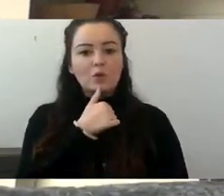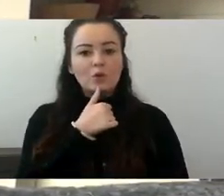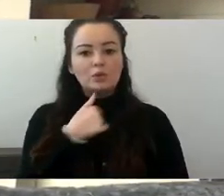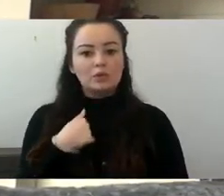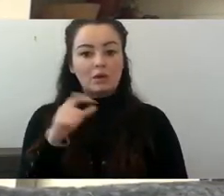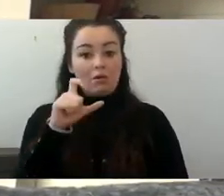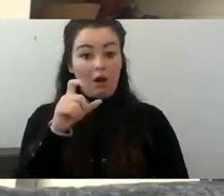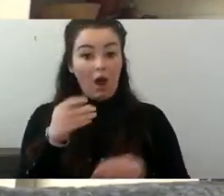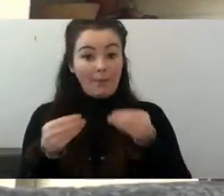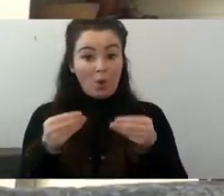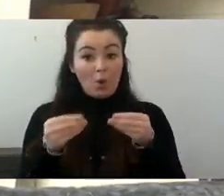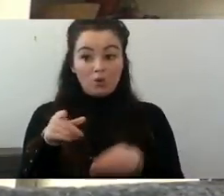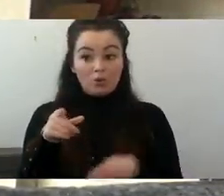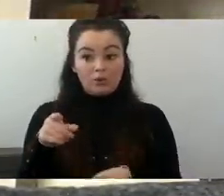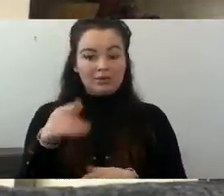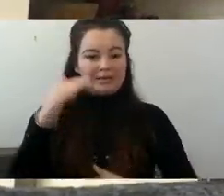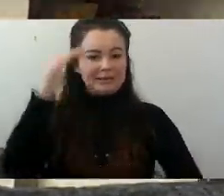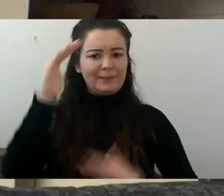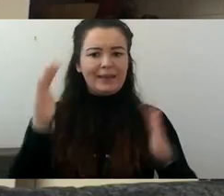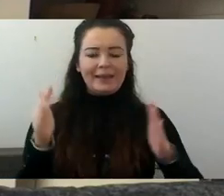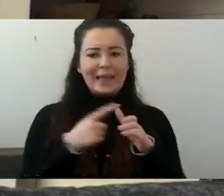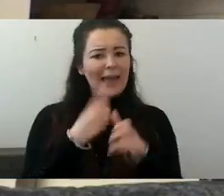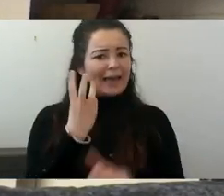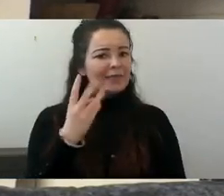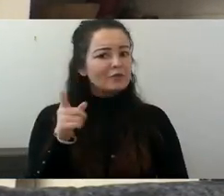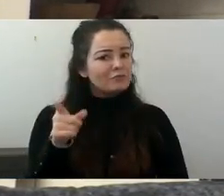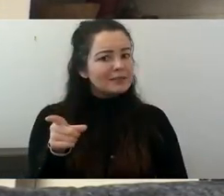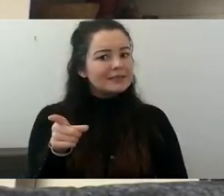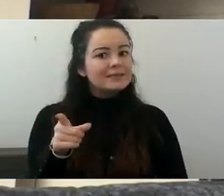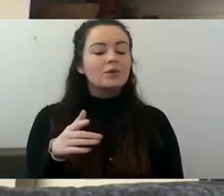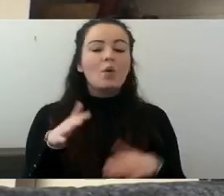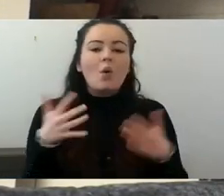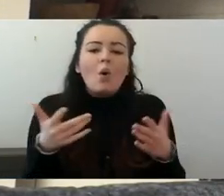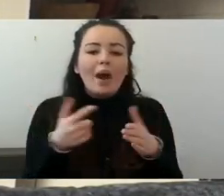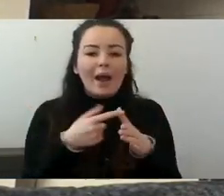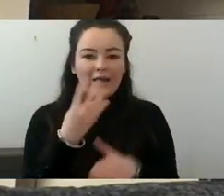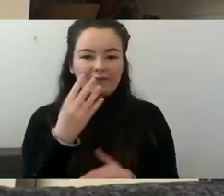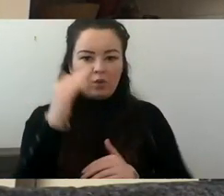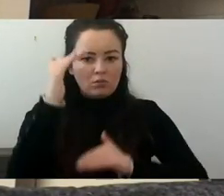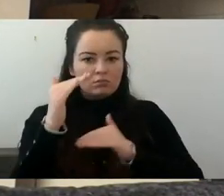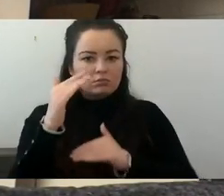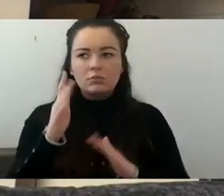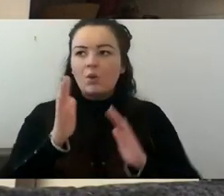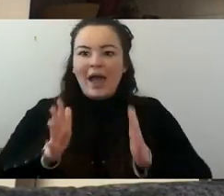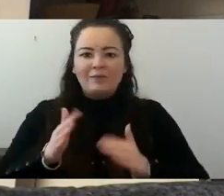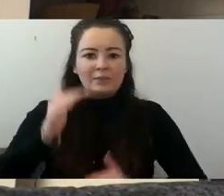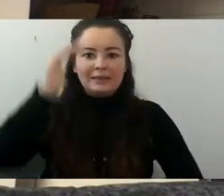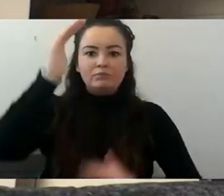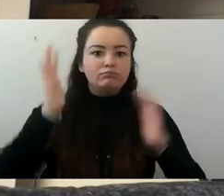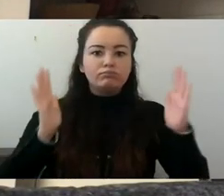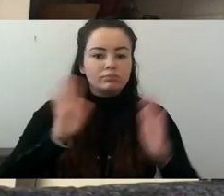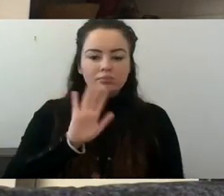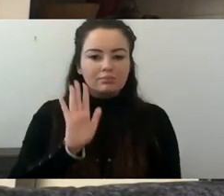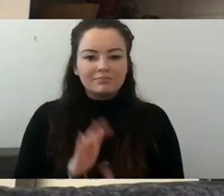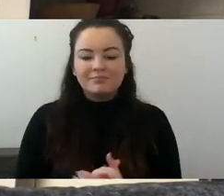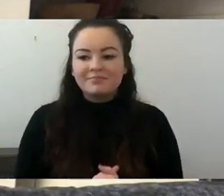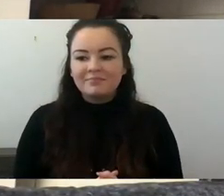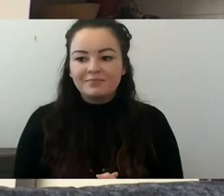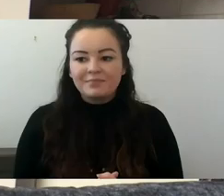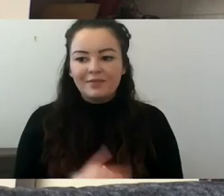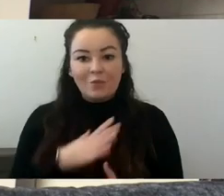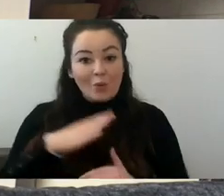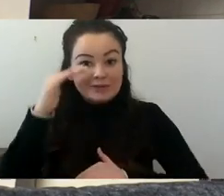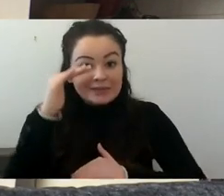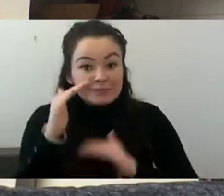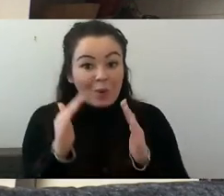some cardboard here. So these are quite big. These are A3 sheets. So A3 or A4, they don't have to be this big if you prefer